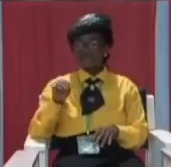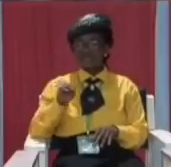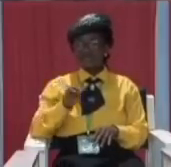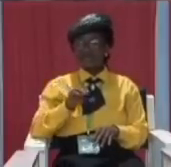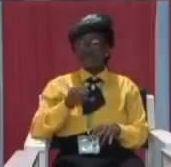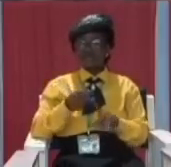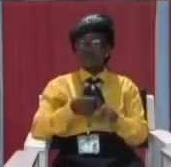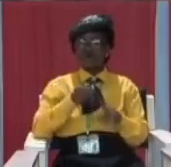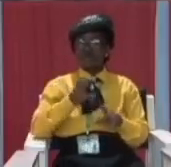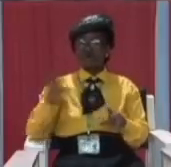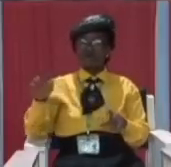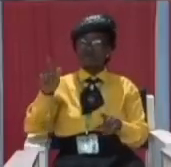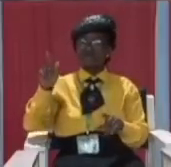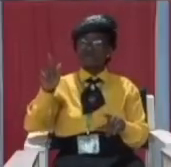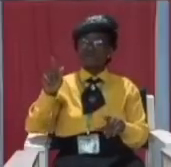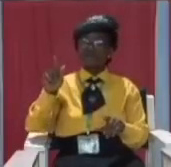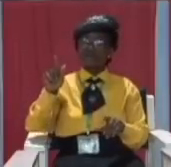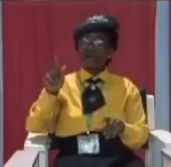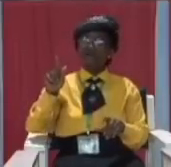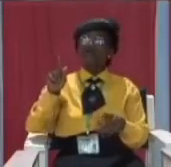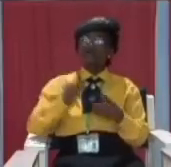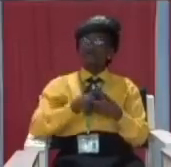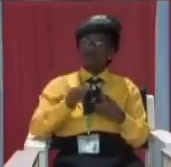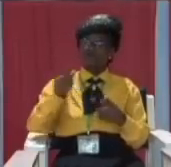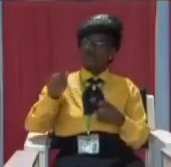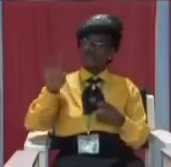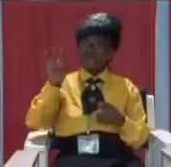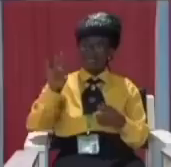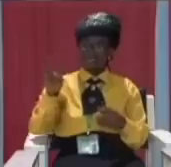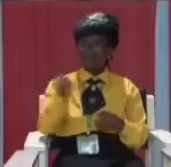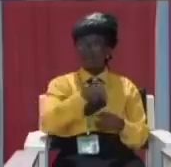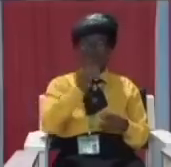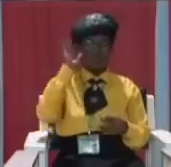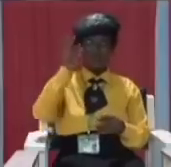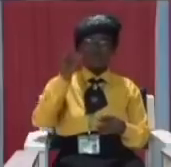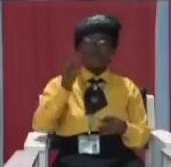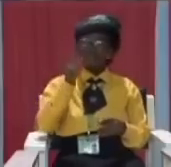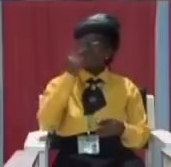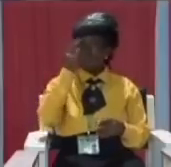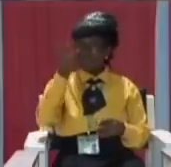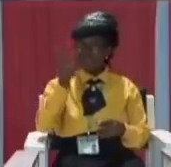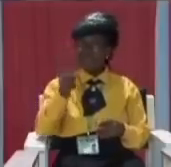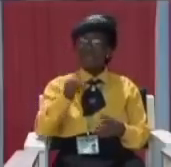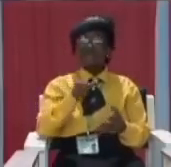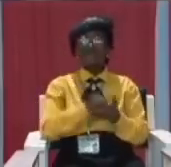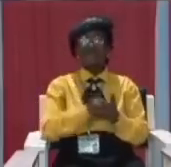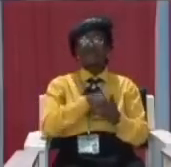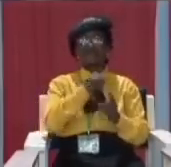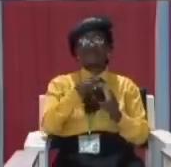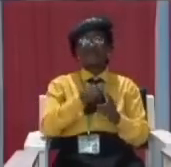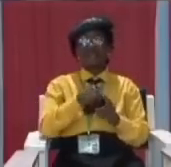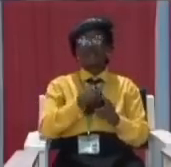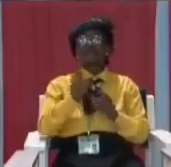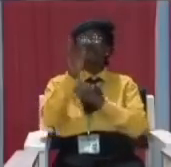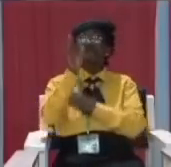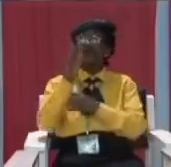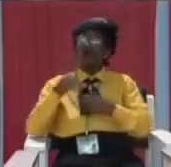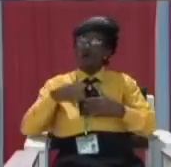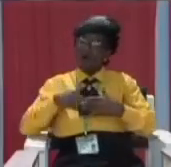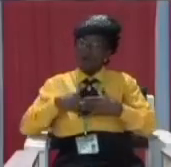from 21 to 28, you discover that when God breathed this